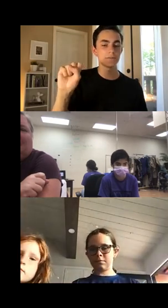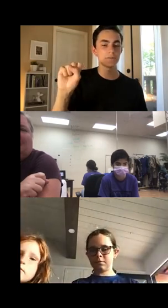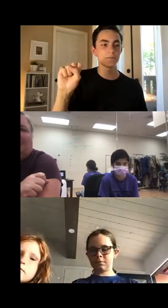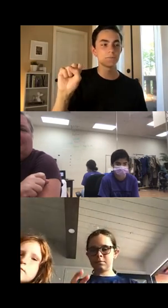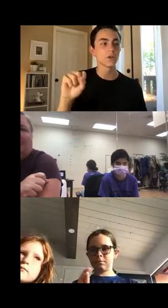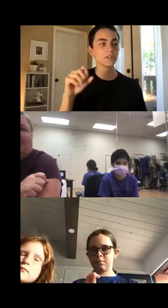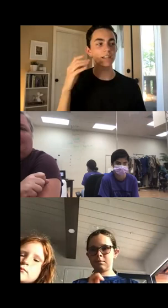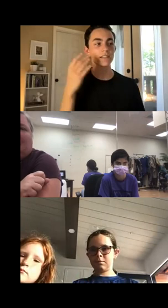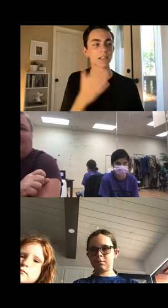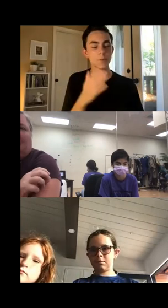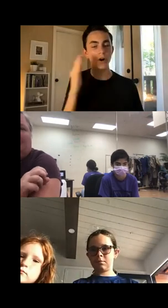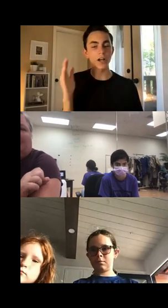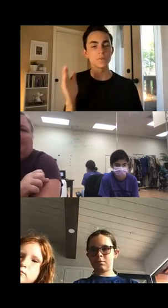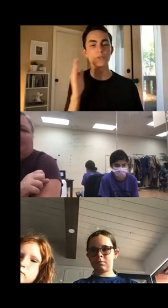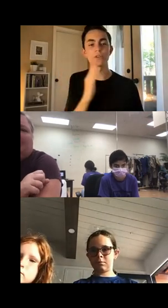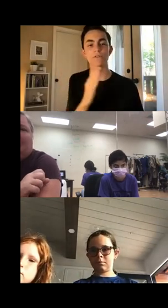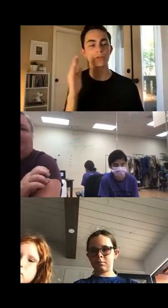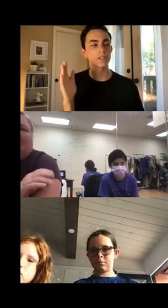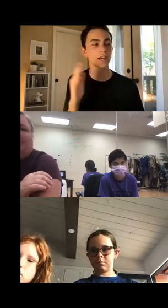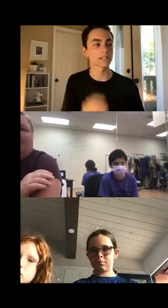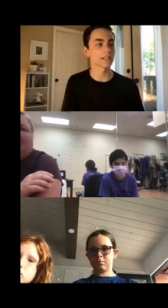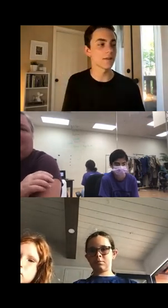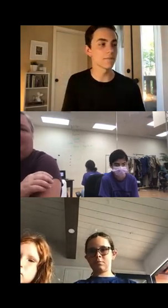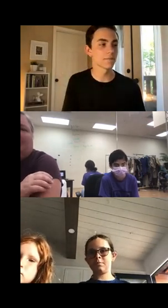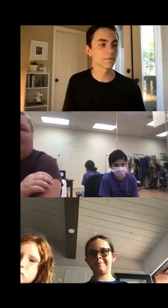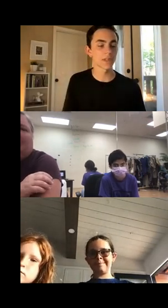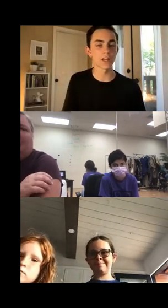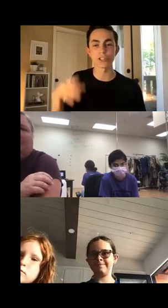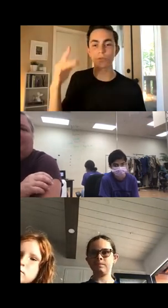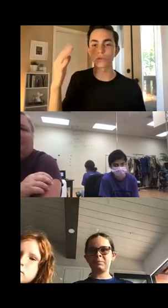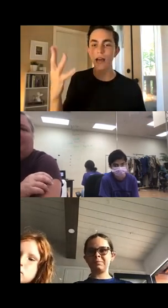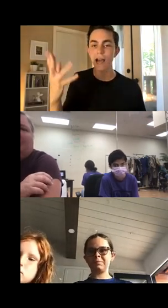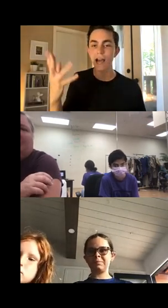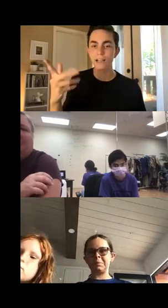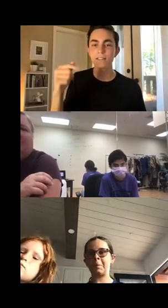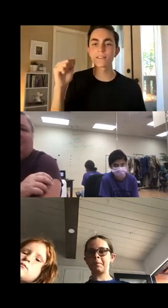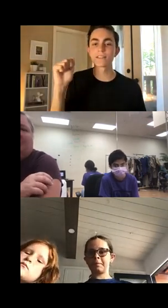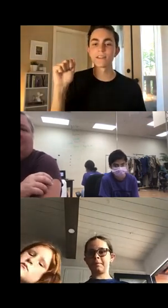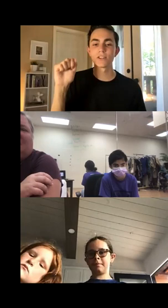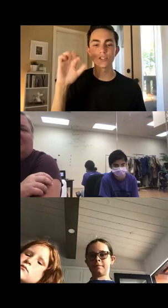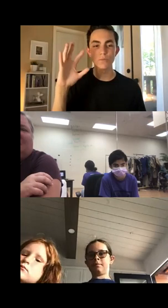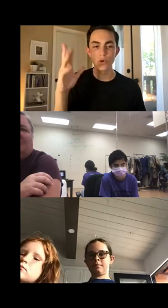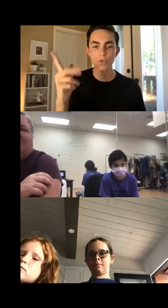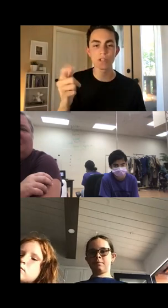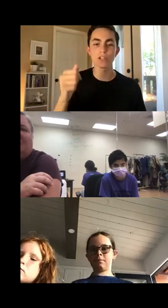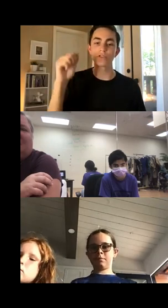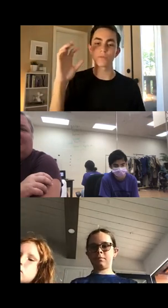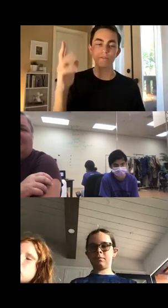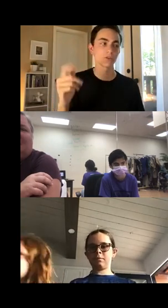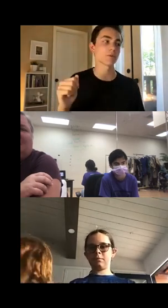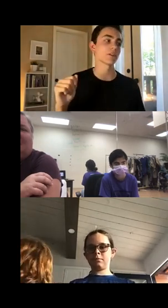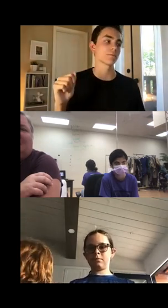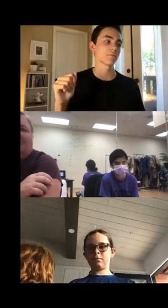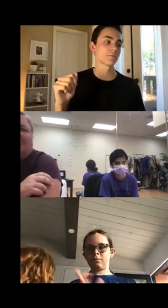Adams. Notice that slight pause in between the first and last name and just the relaxed, smooth nature